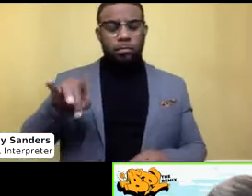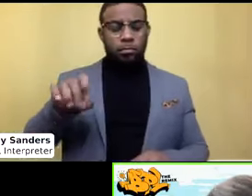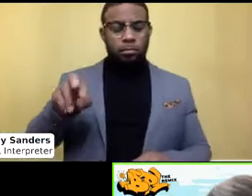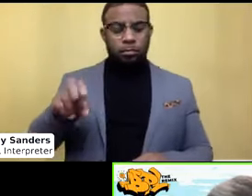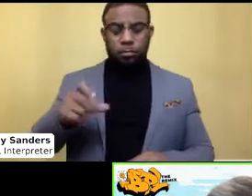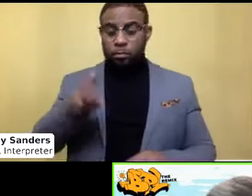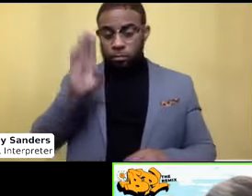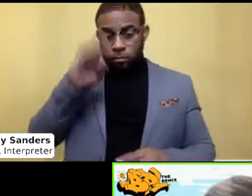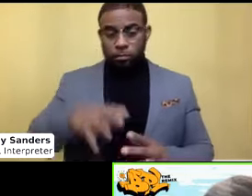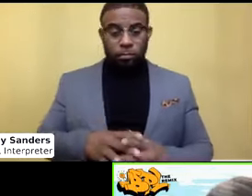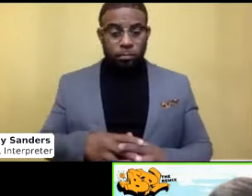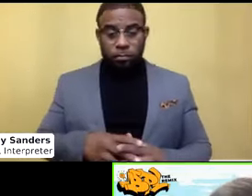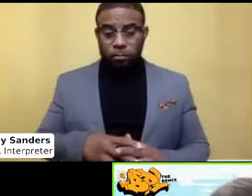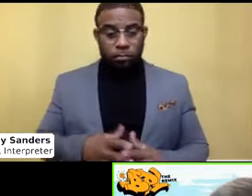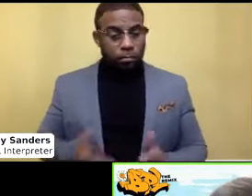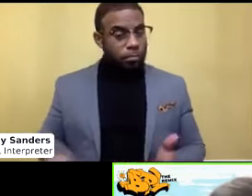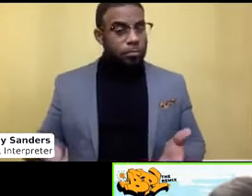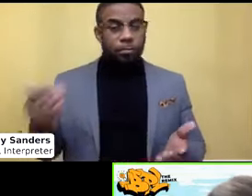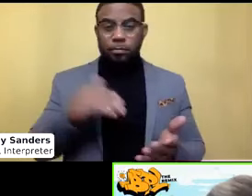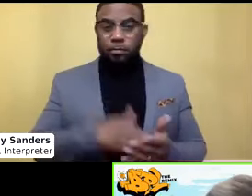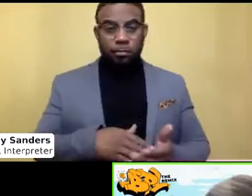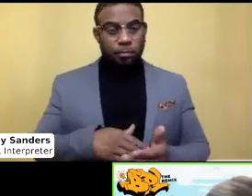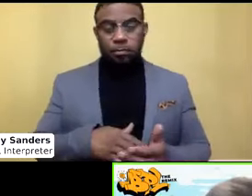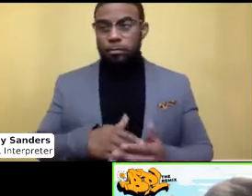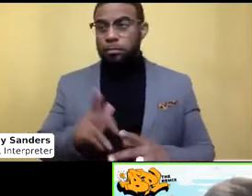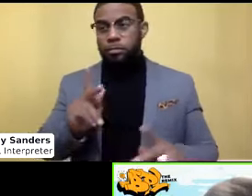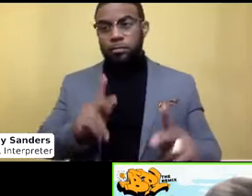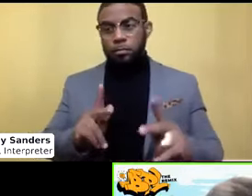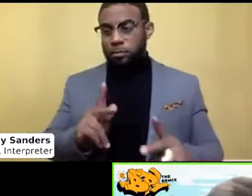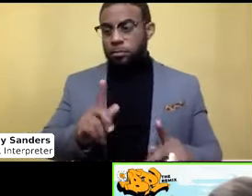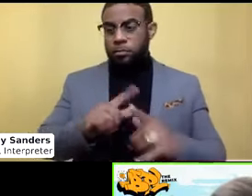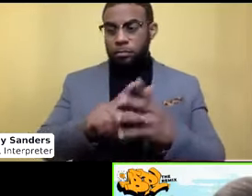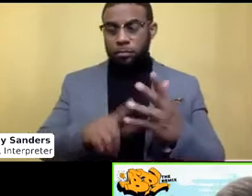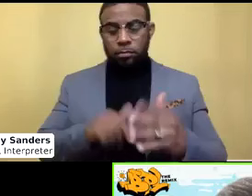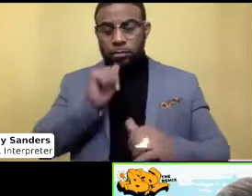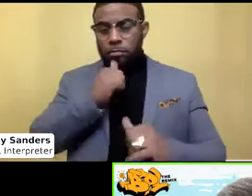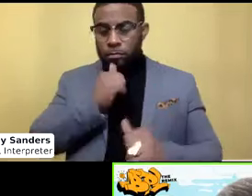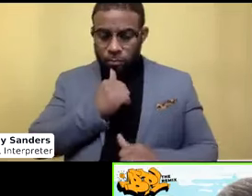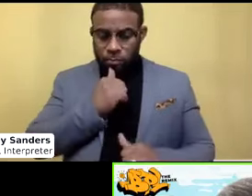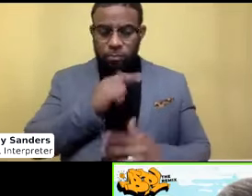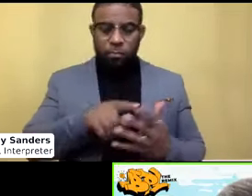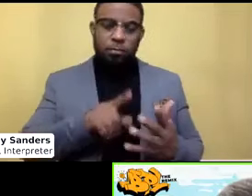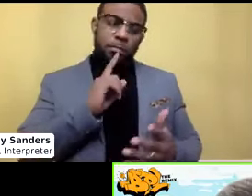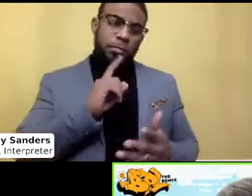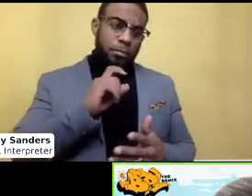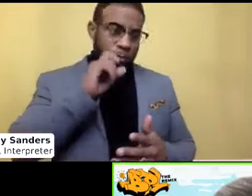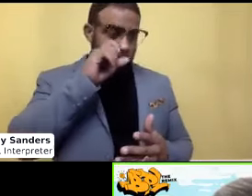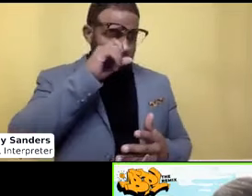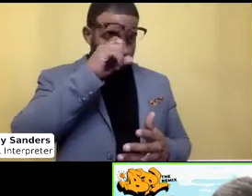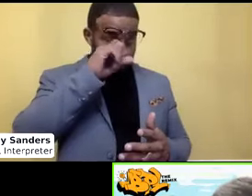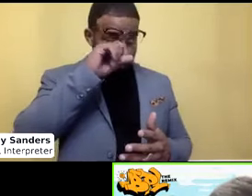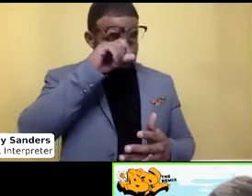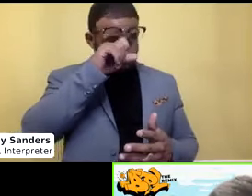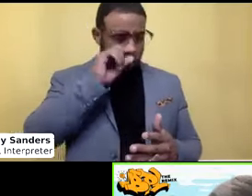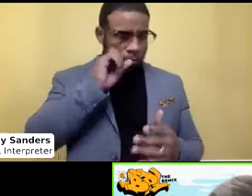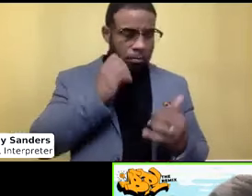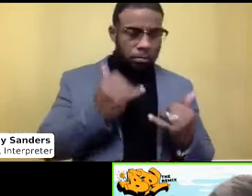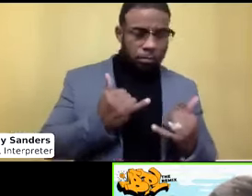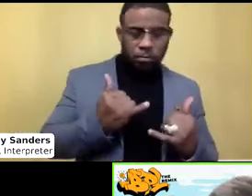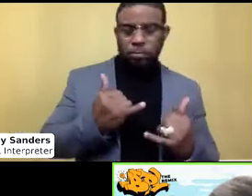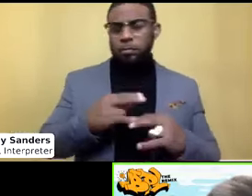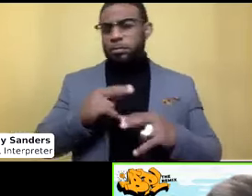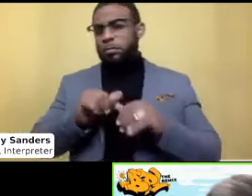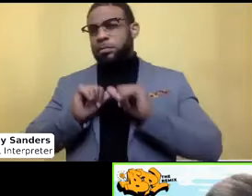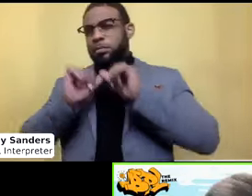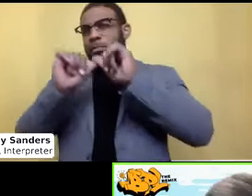and again, the people are the ones suffering. There are immediate and